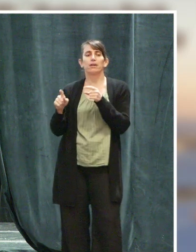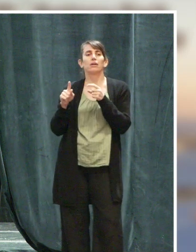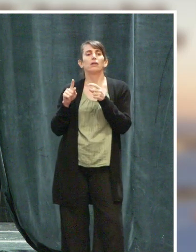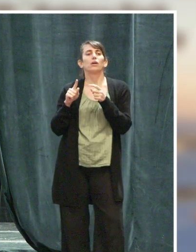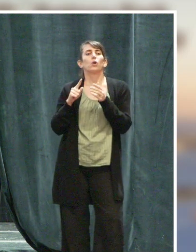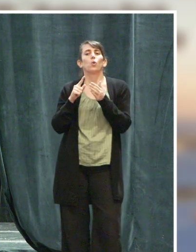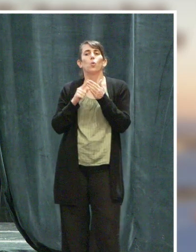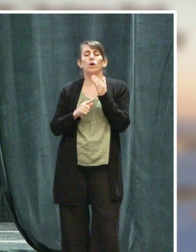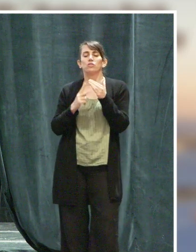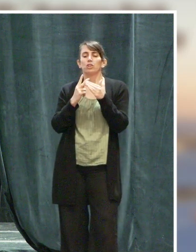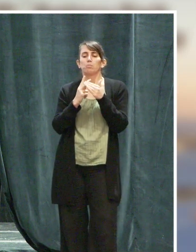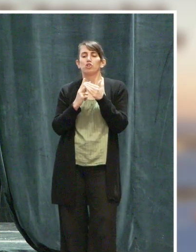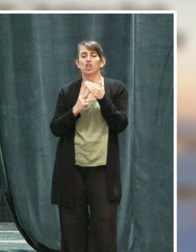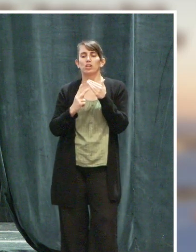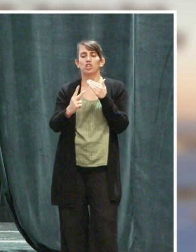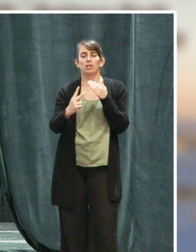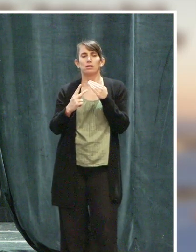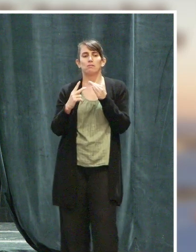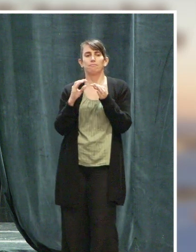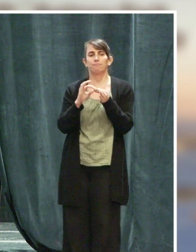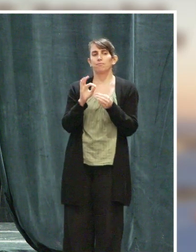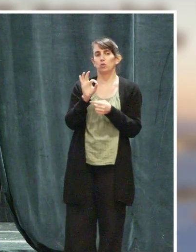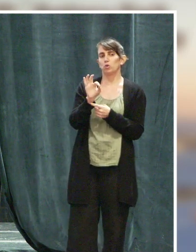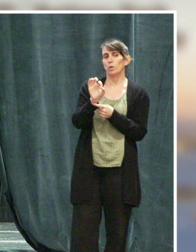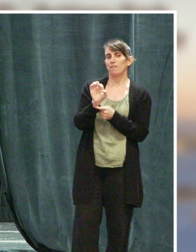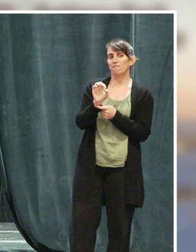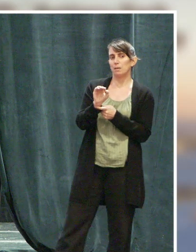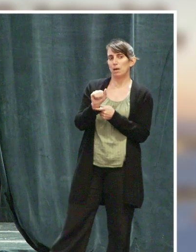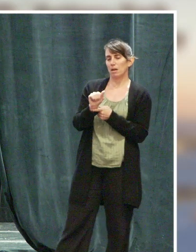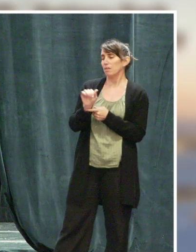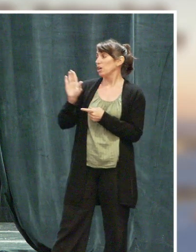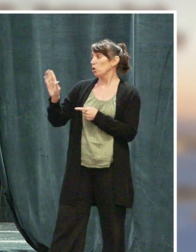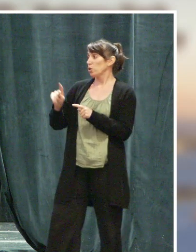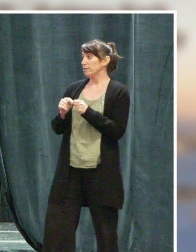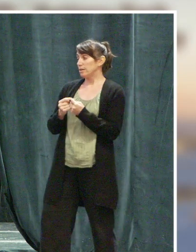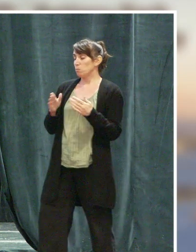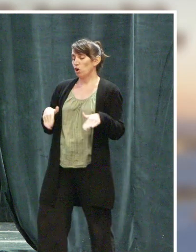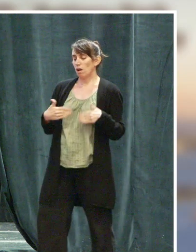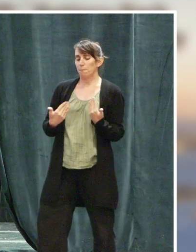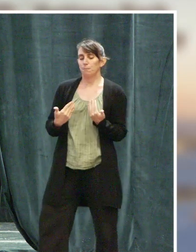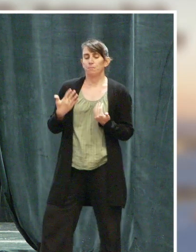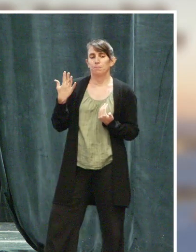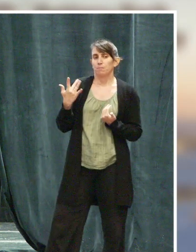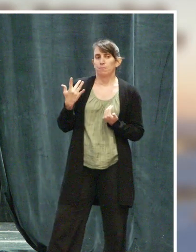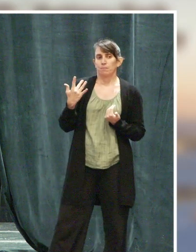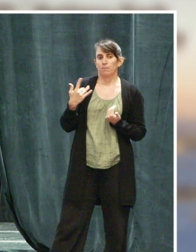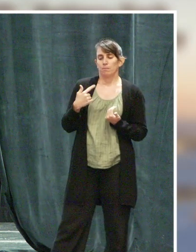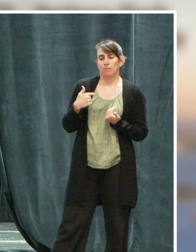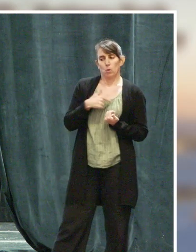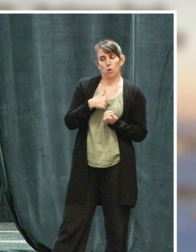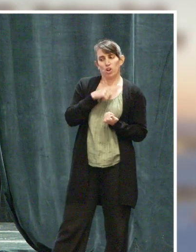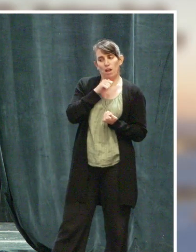what are the projections on the FEMA that your team has brought up? Because one, we're not really in a flood